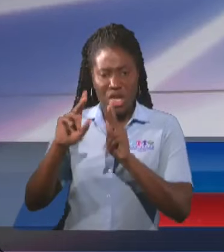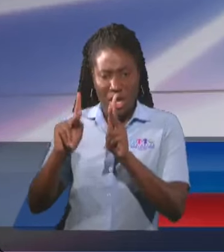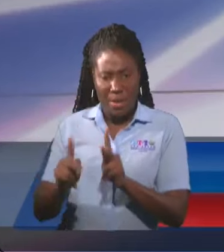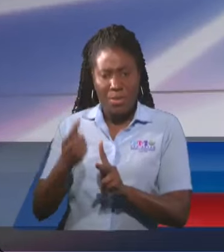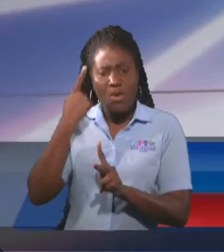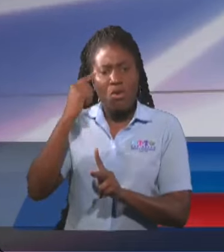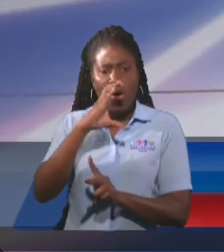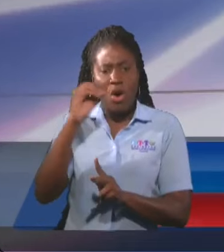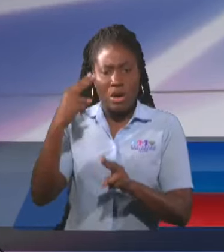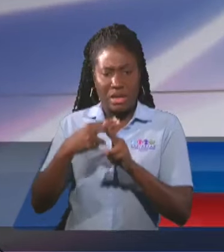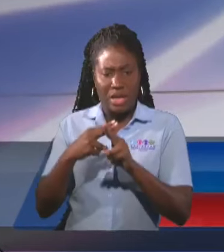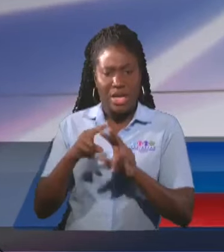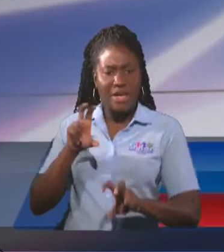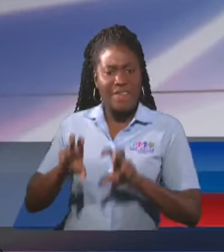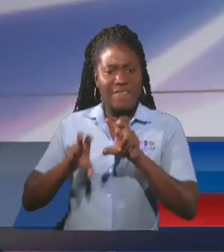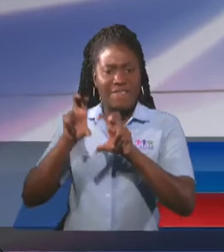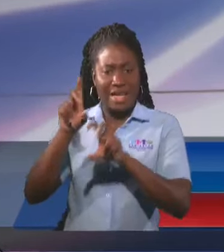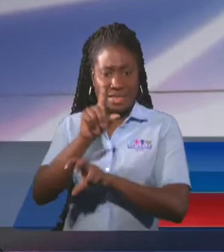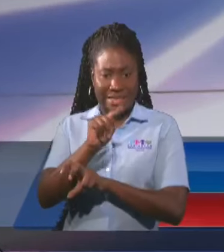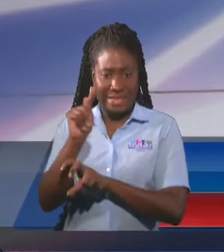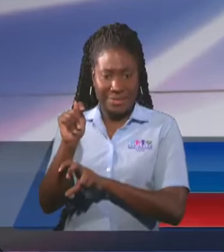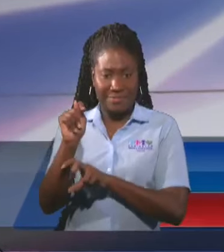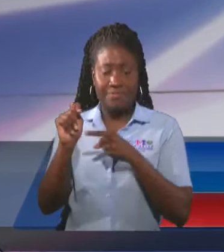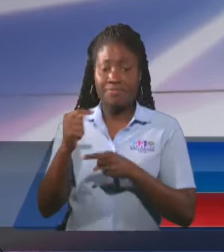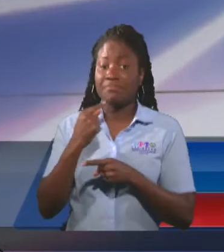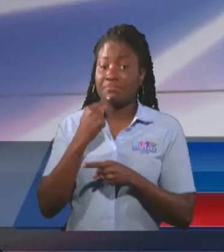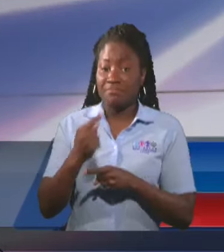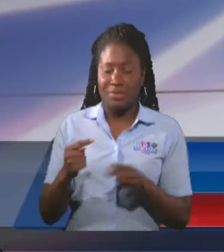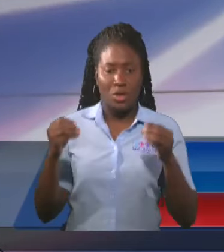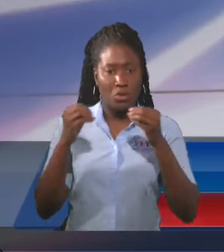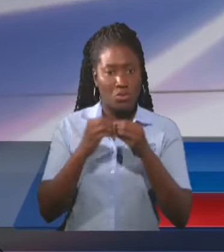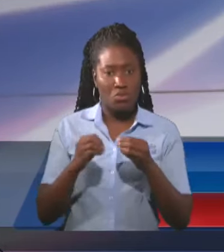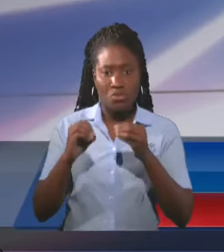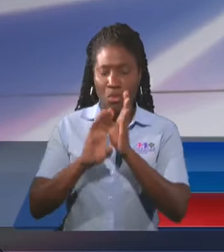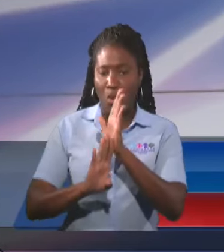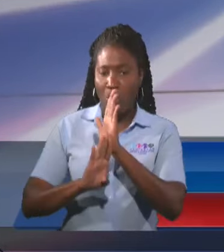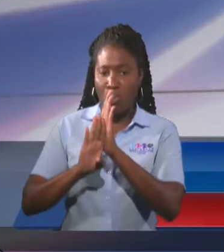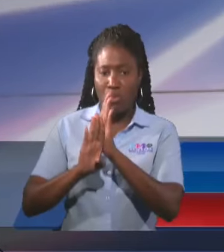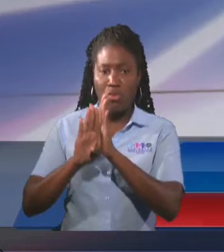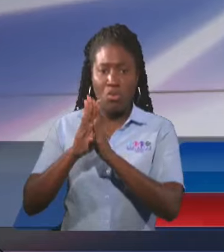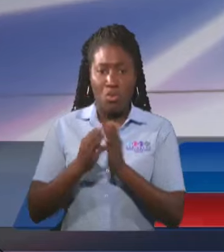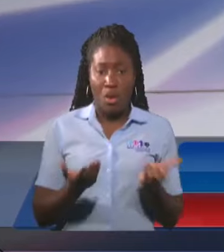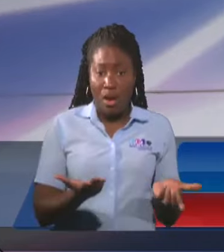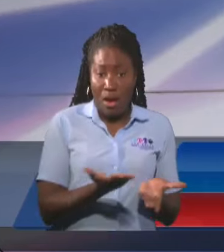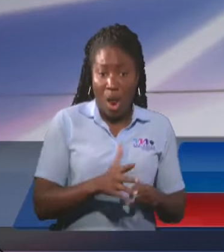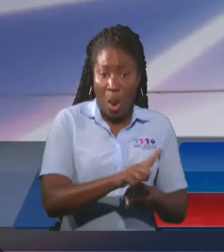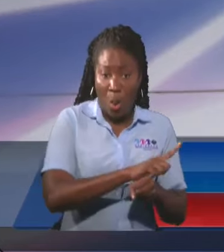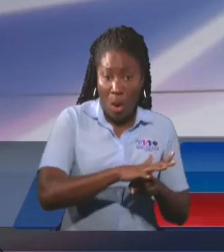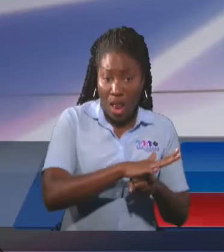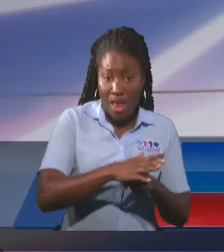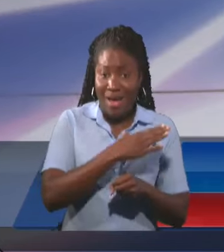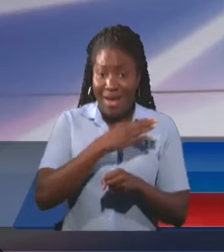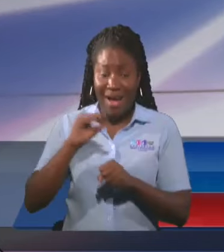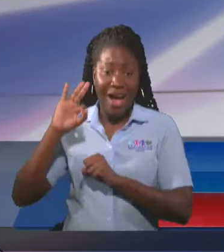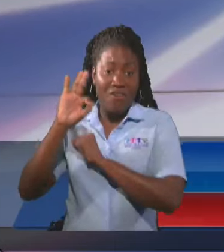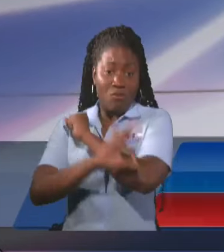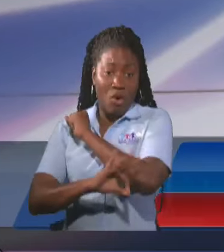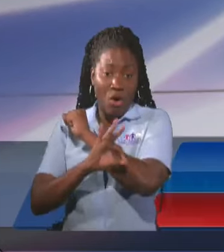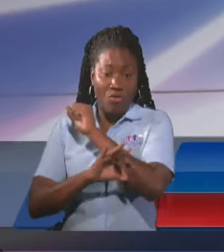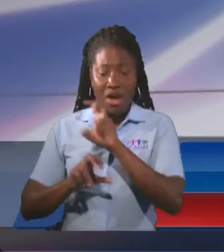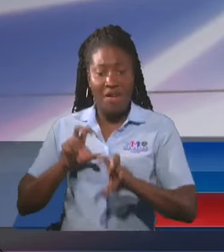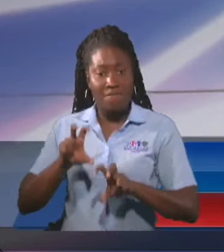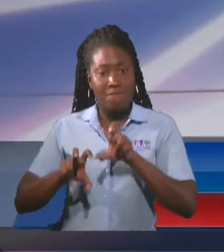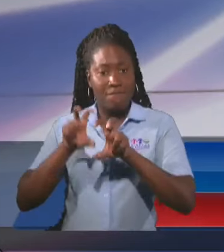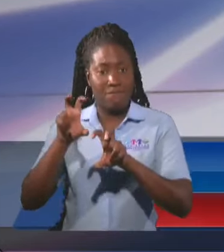of InvestTT, Franka Costelloe, says there has been massive acceleration in local and foreign investment over the last